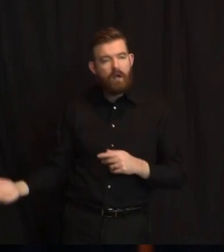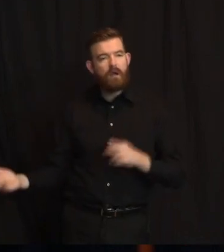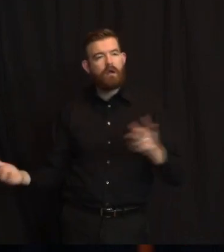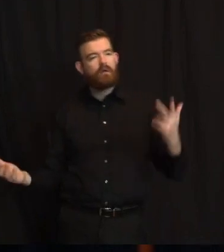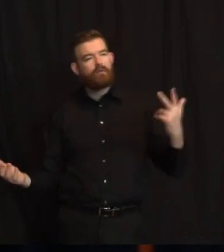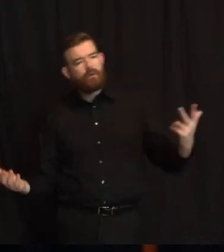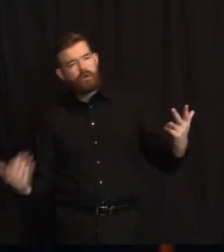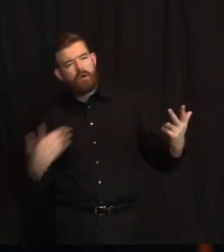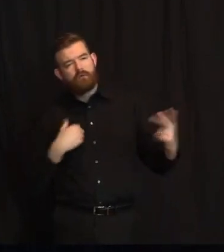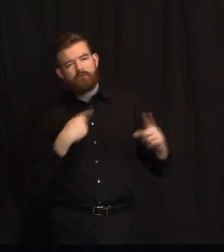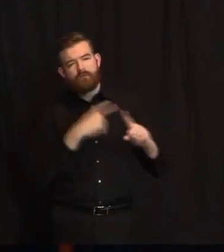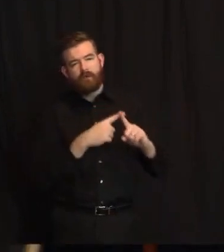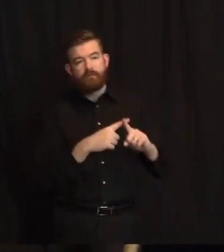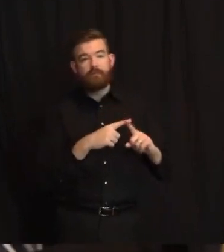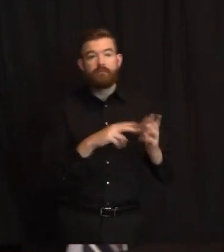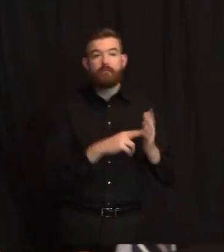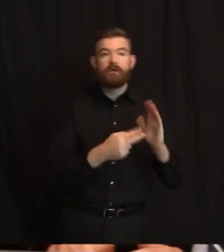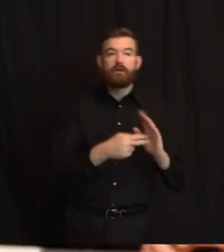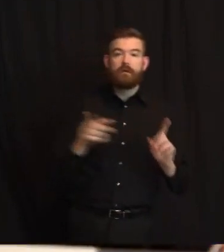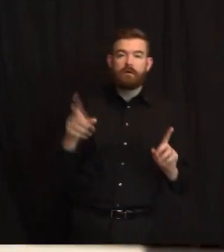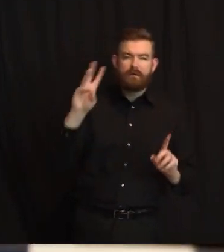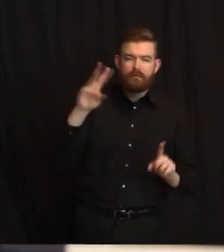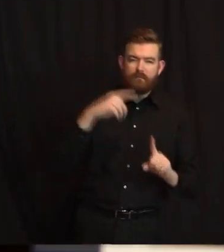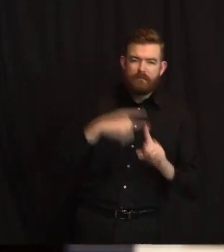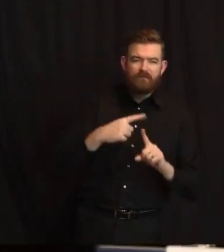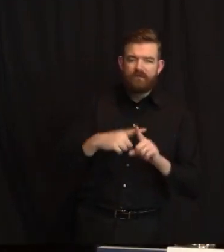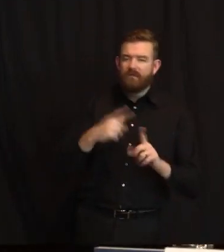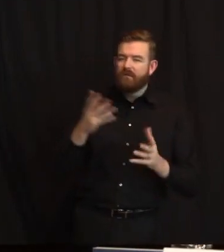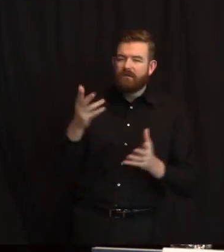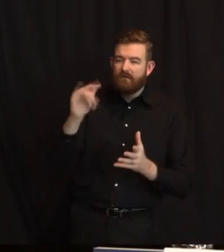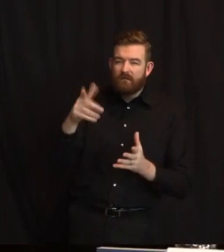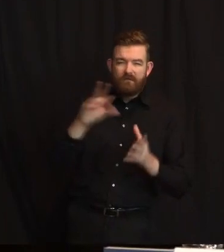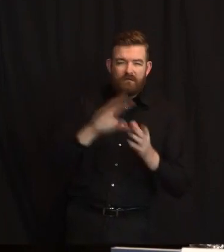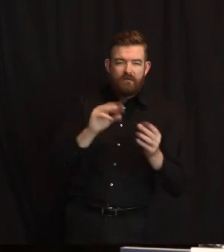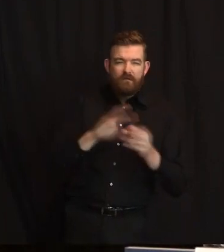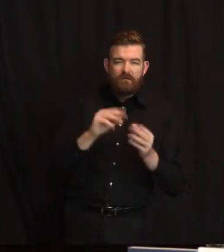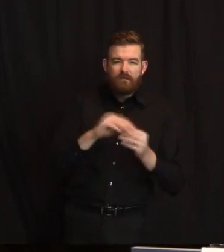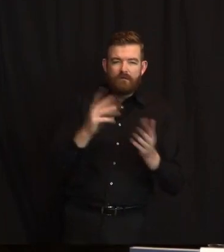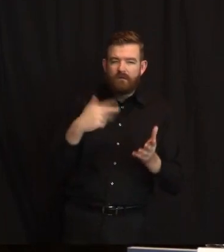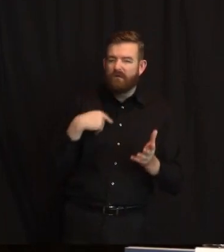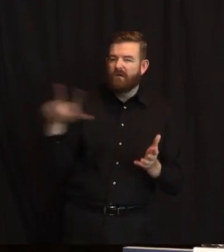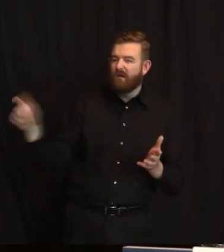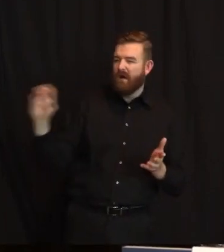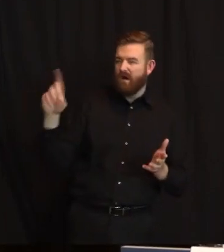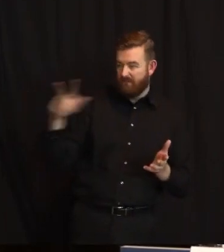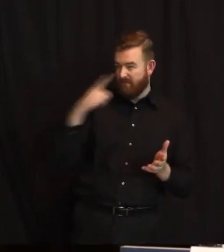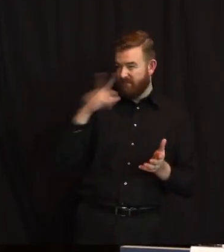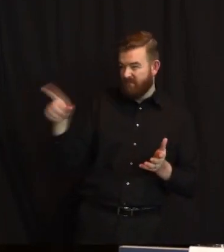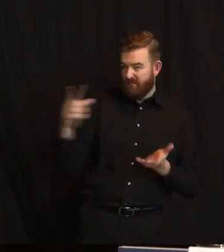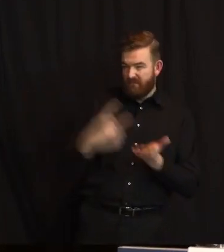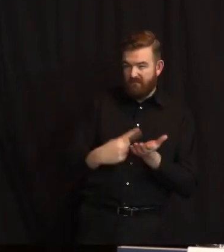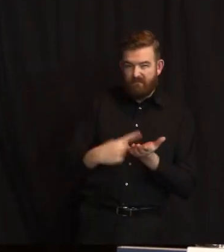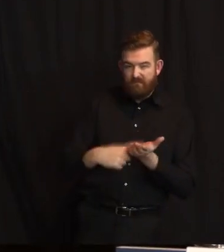to occur? But maybe Ed could share his thoughts on that. When we look at outbreaks from a response perspective, it's